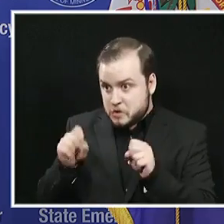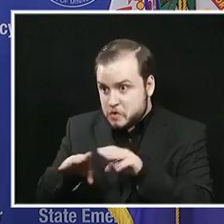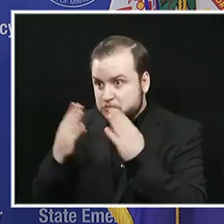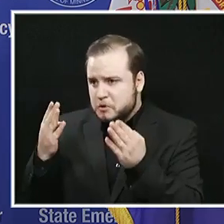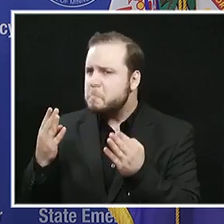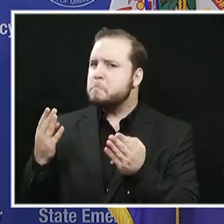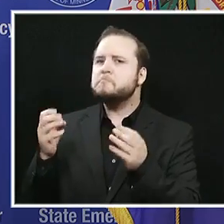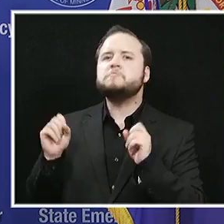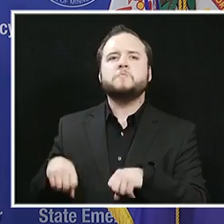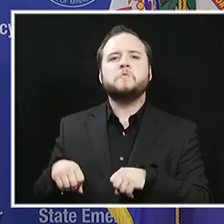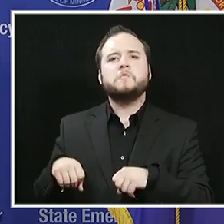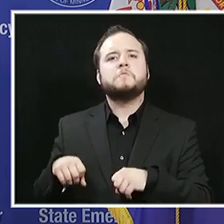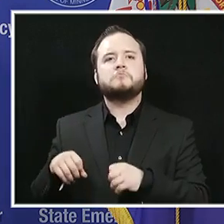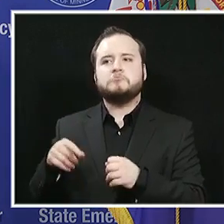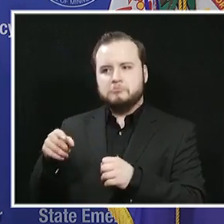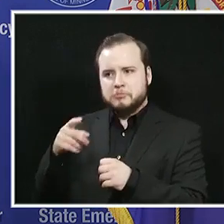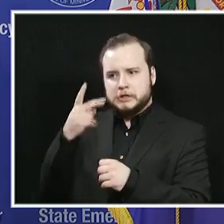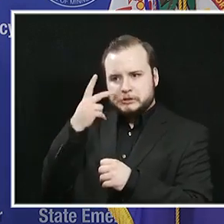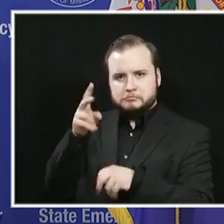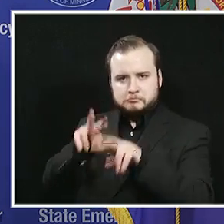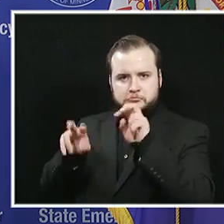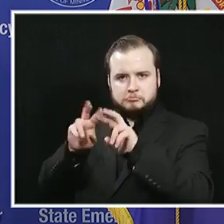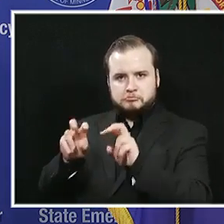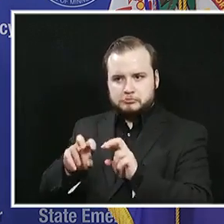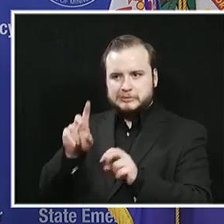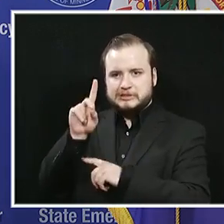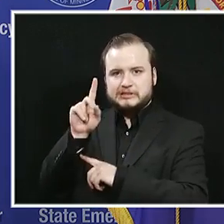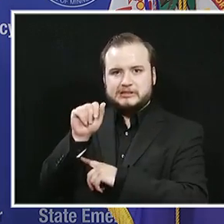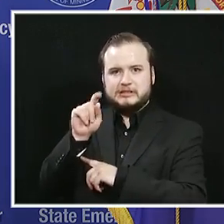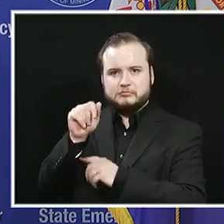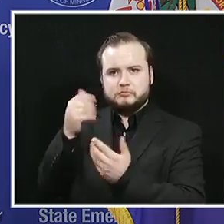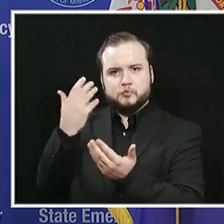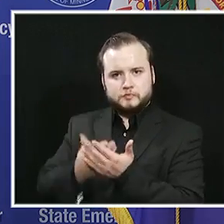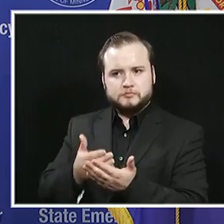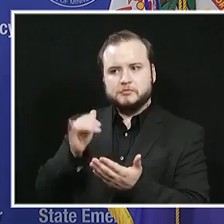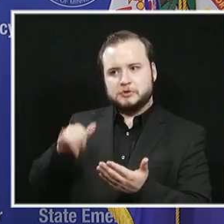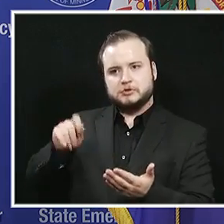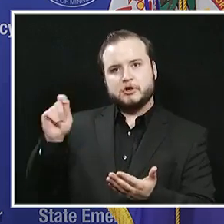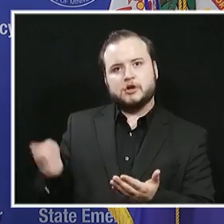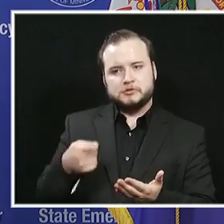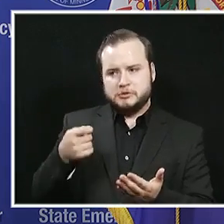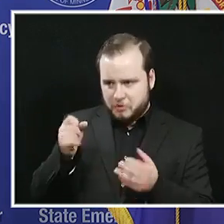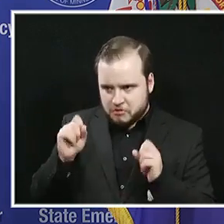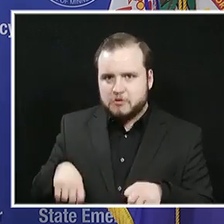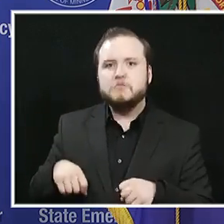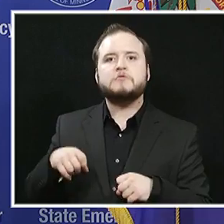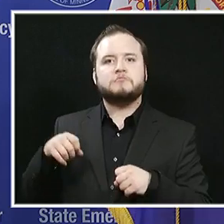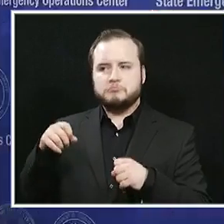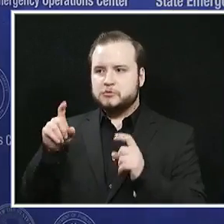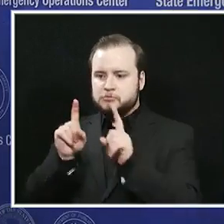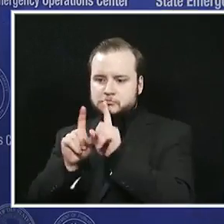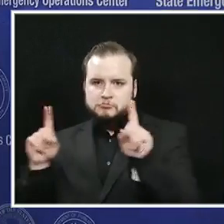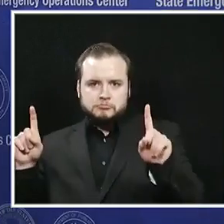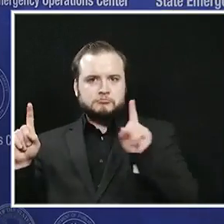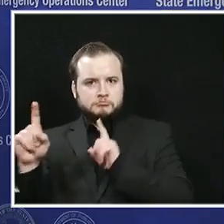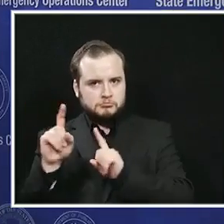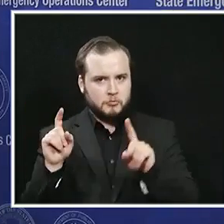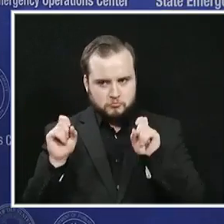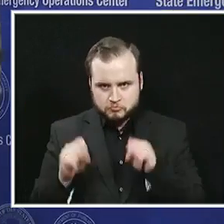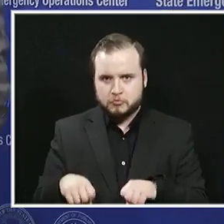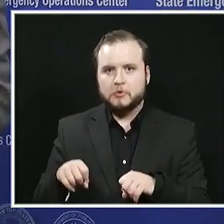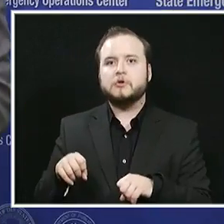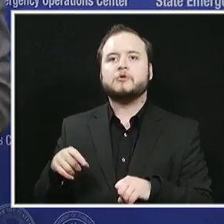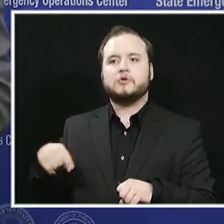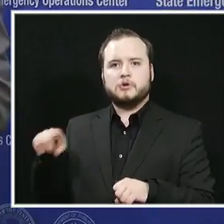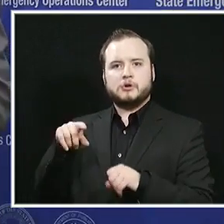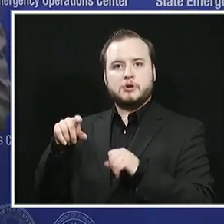the data, and the data on it showed that golf could be social distance, it could answer the public health questions that were up there and still